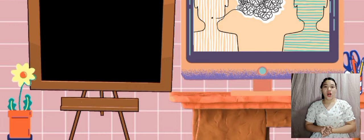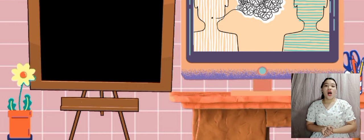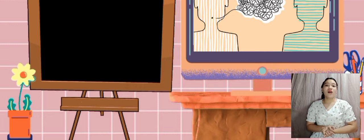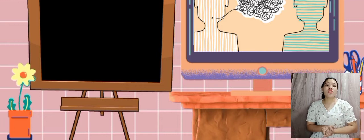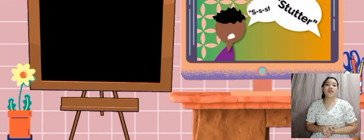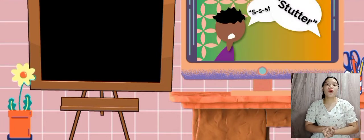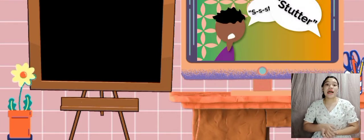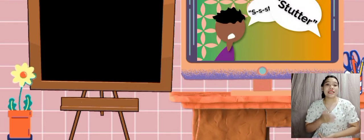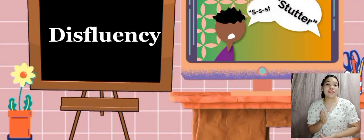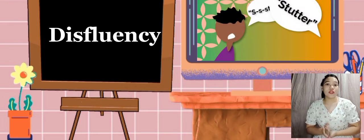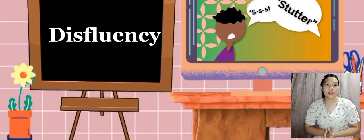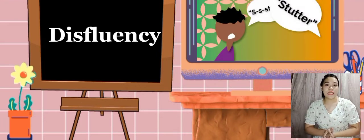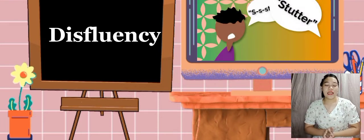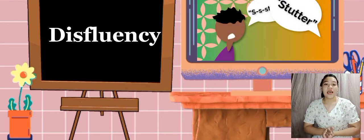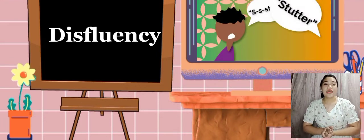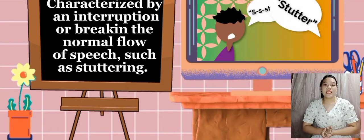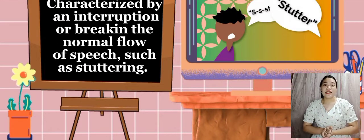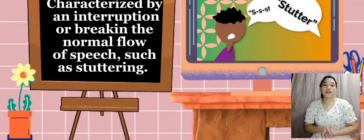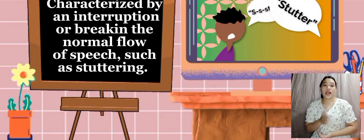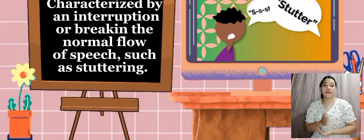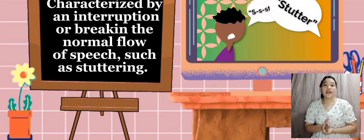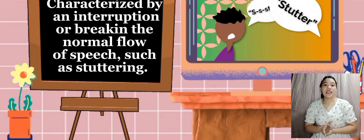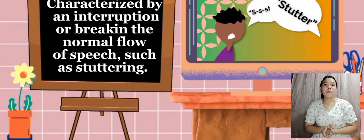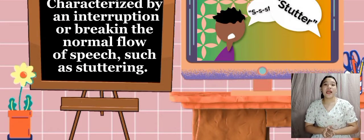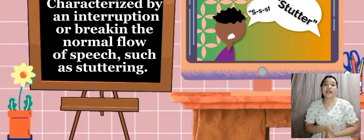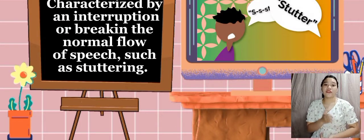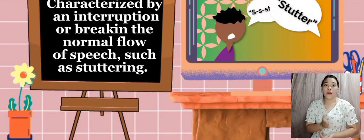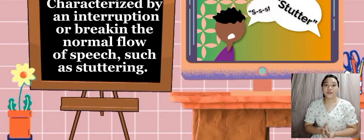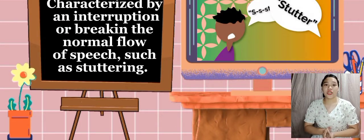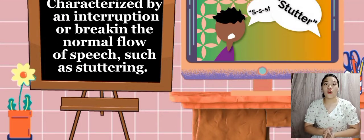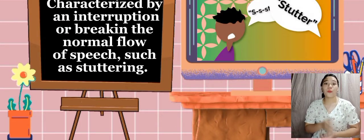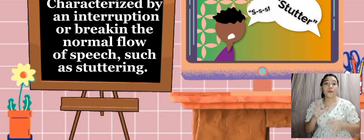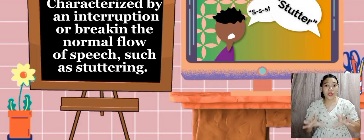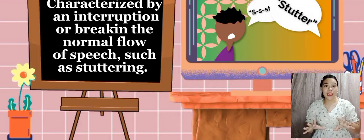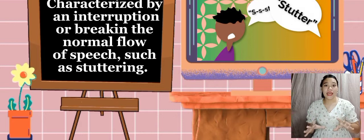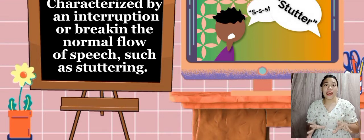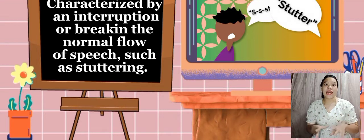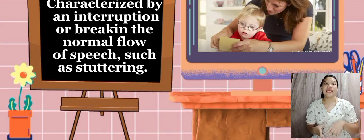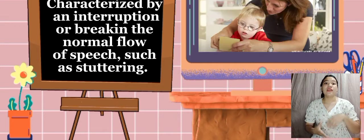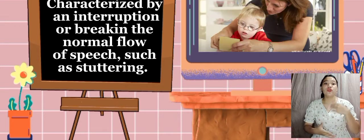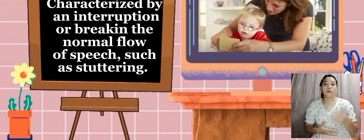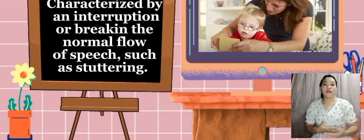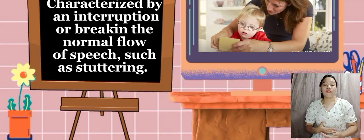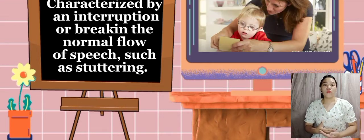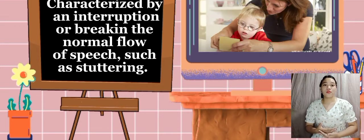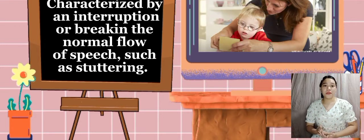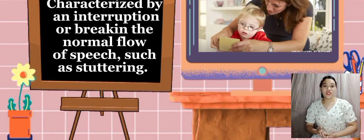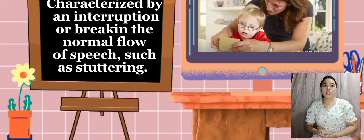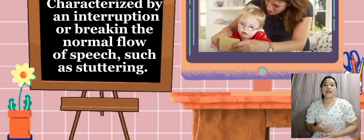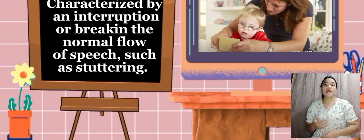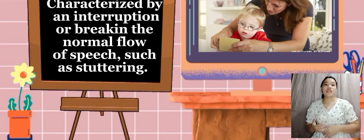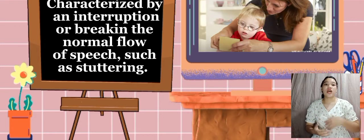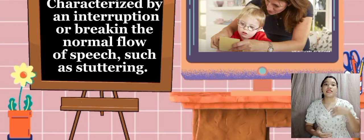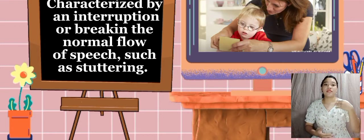disorder, also known as disfluency. This is characterized by interruption or break in the normal flow of